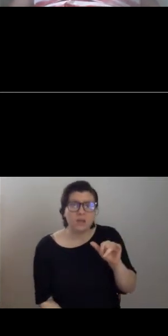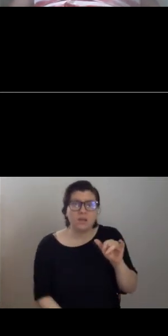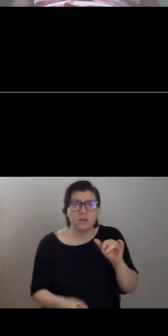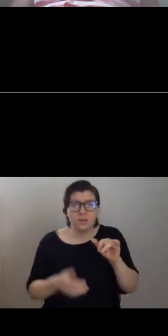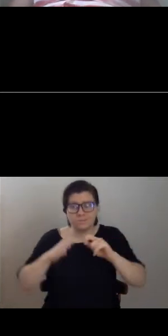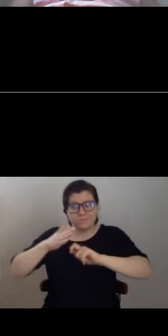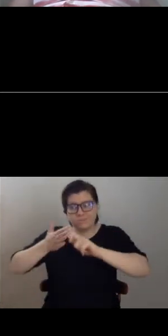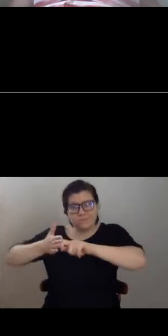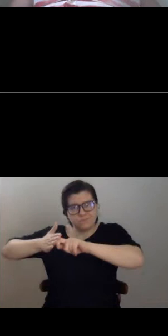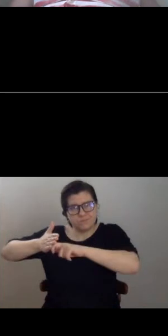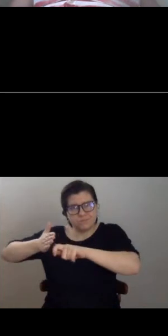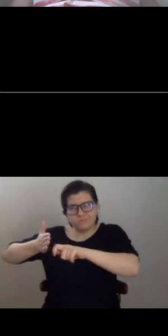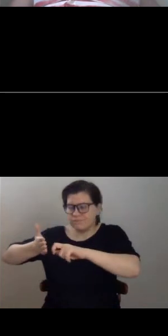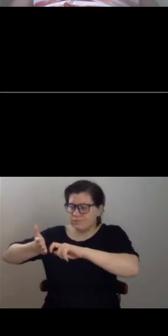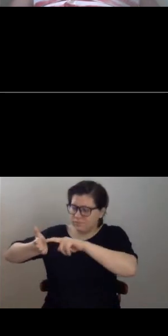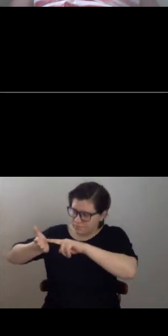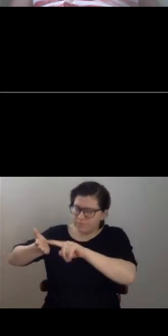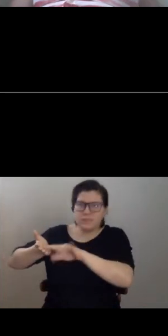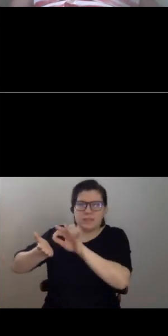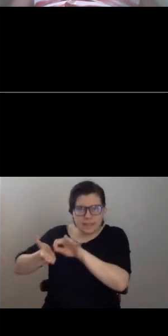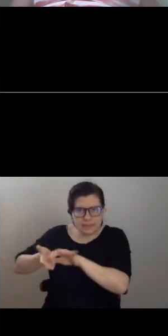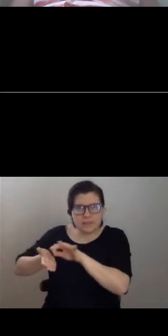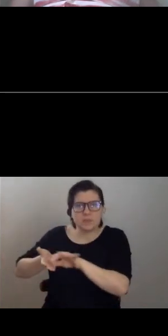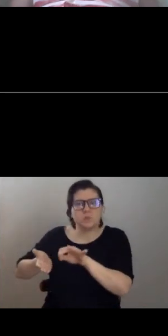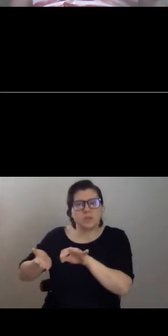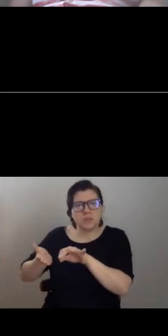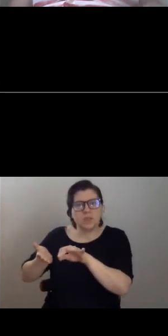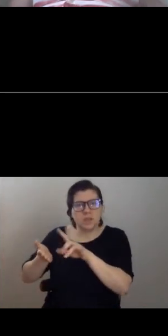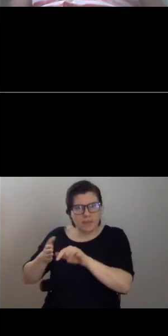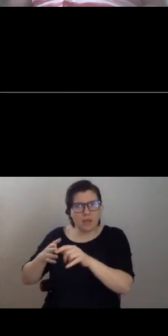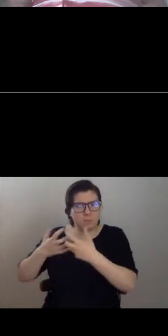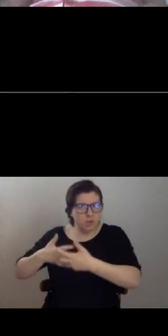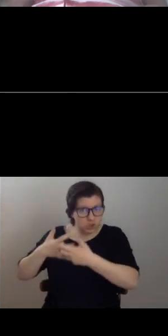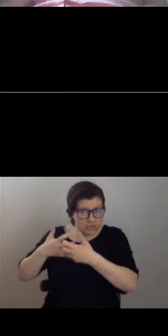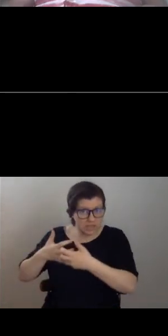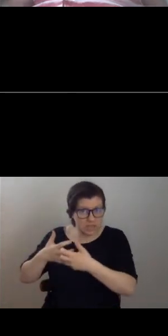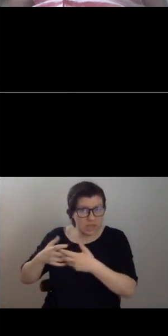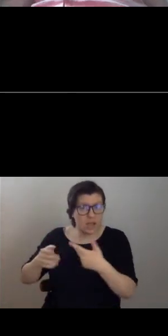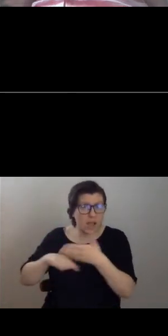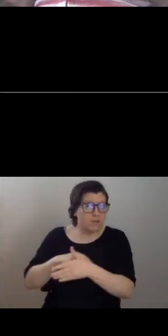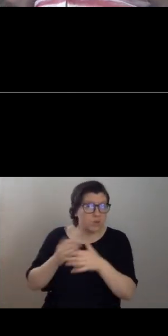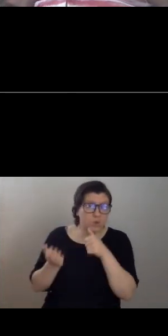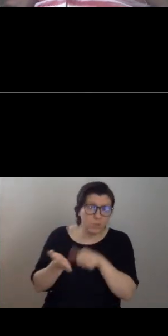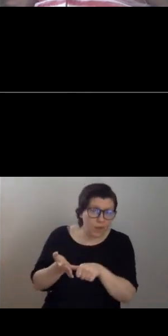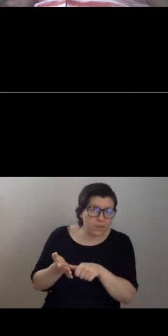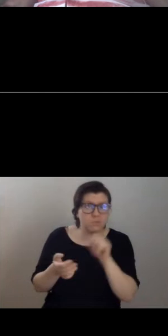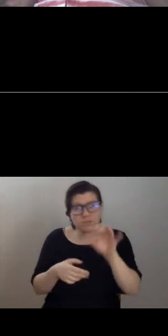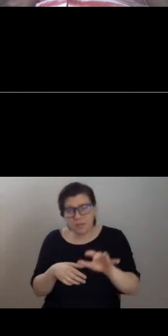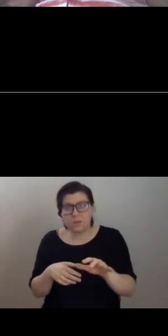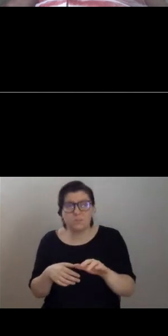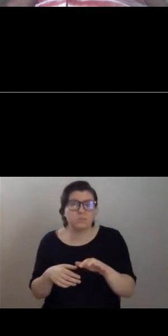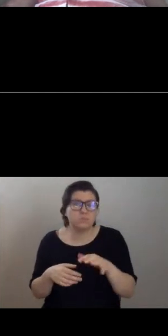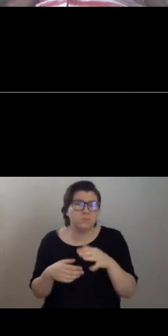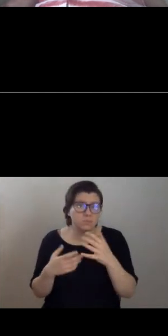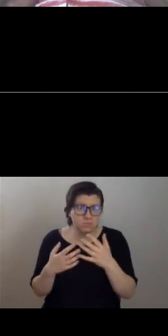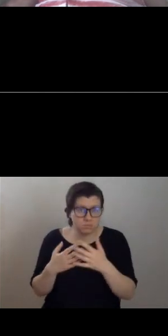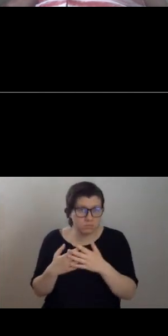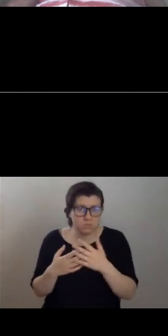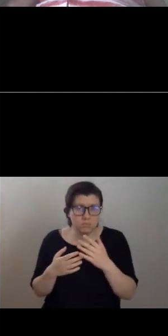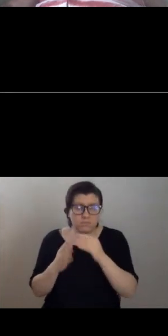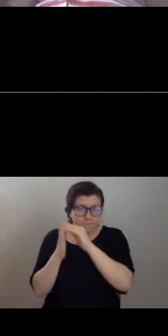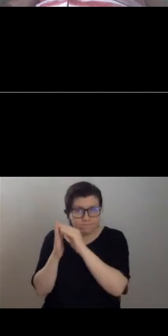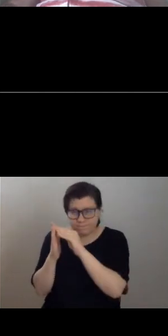they actually put the ballots in to read our ballots after we mail them in or send them in, or to fill them